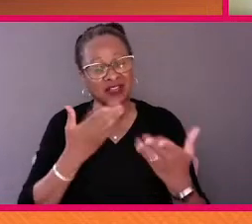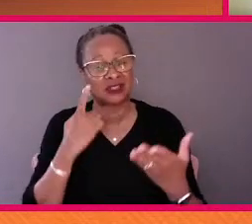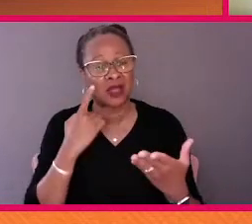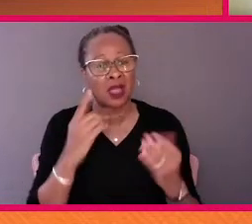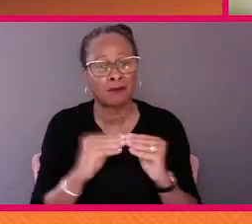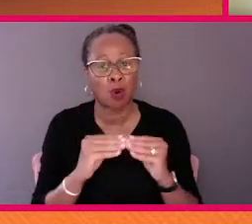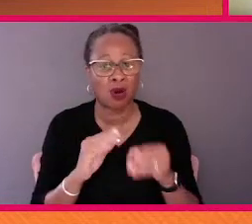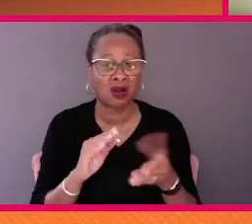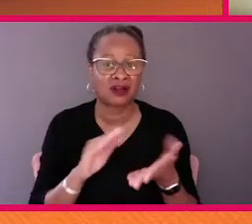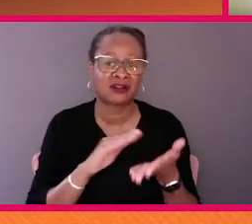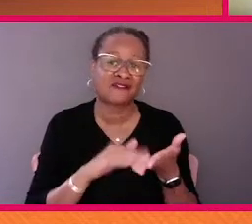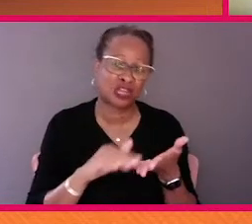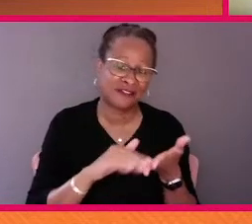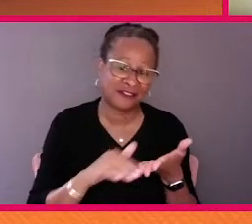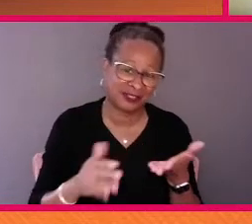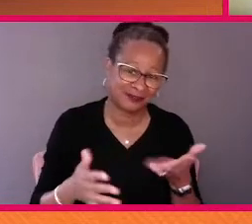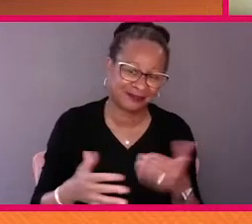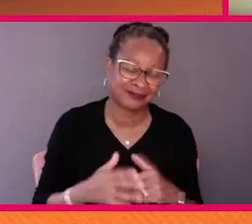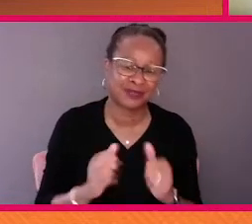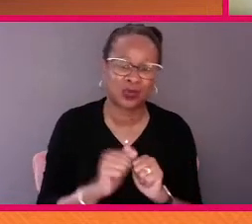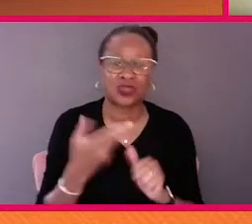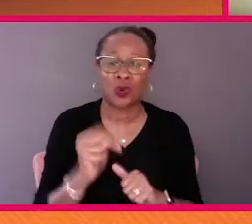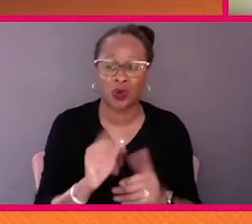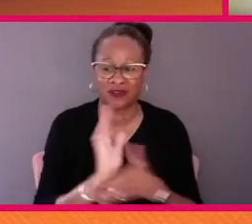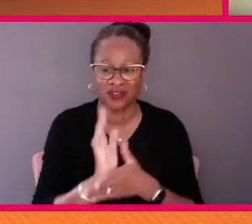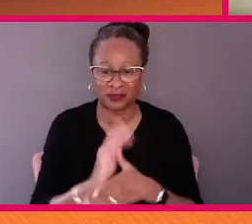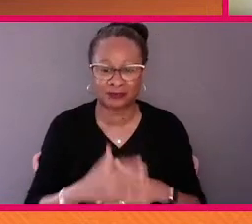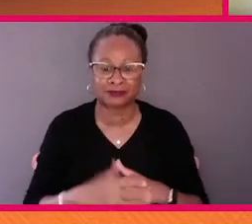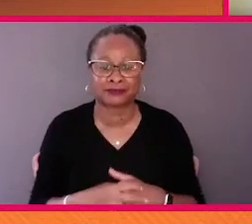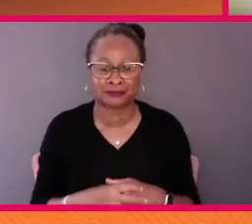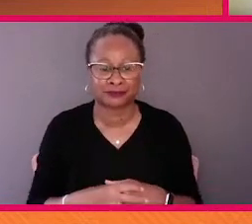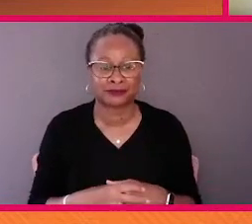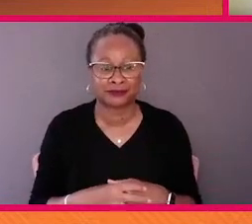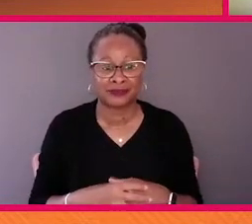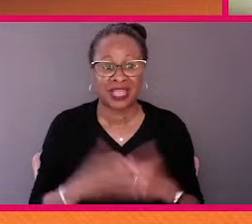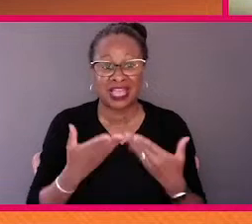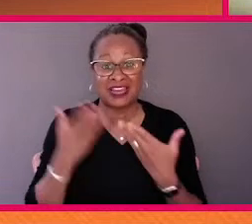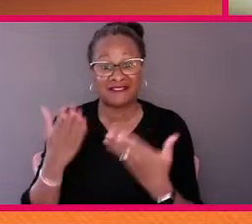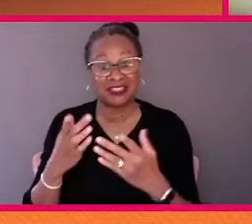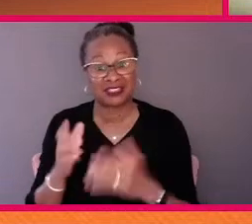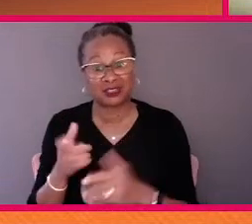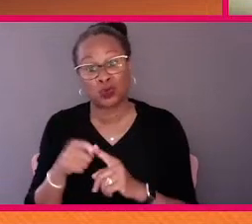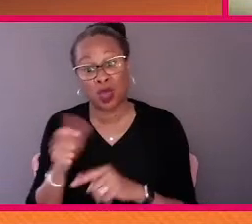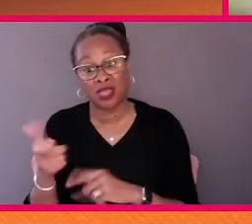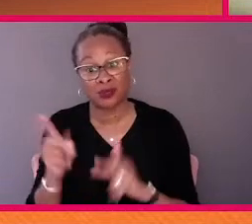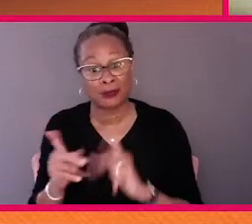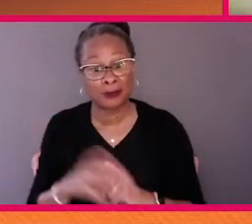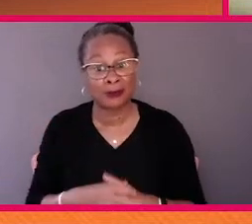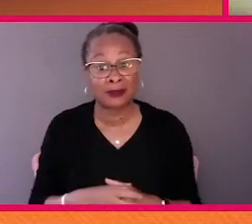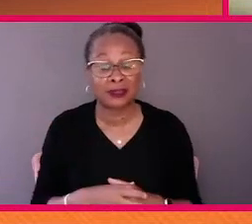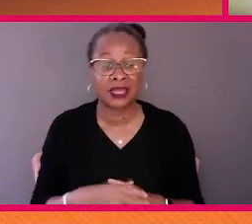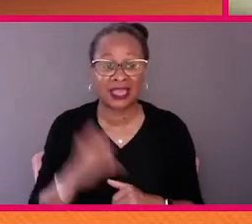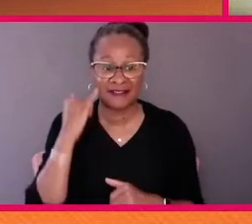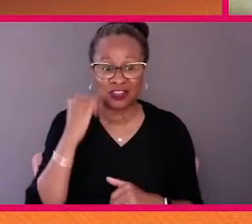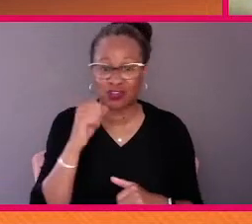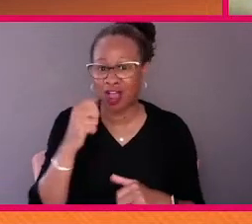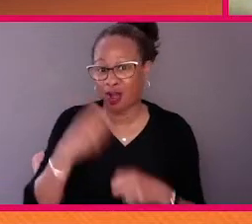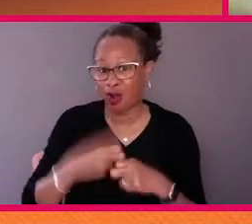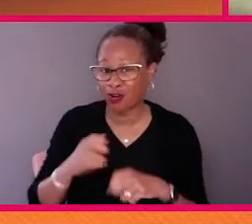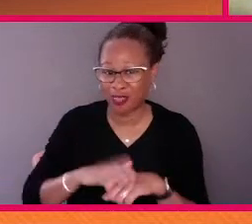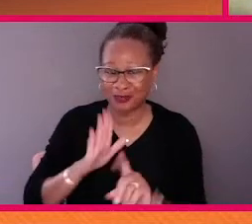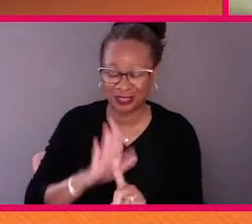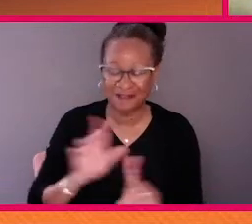forgiving with your own film. And the advice I would give to other people, if they're not so hard on themselves as I